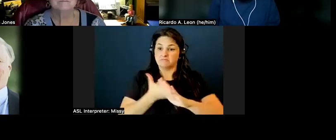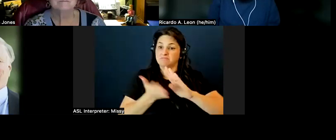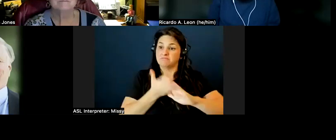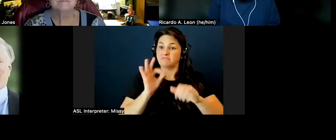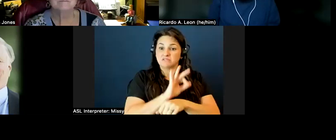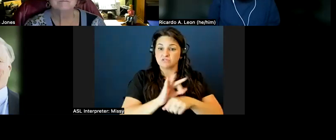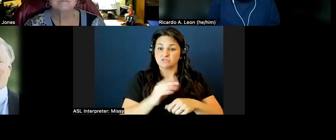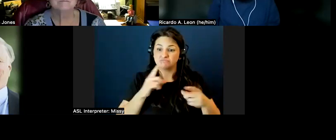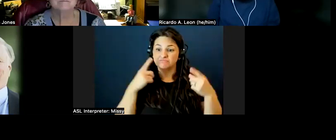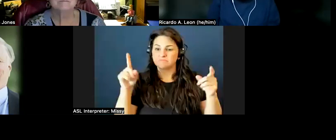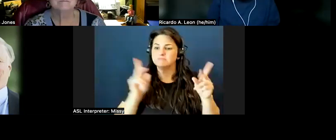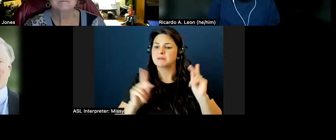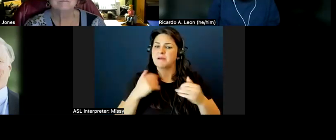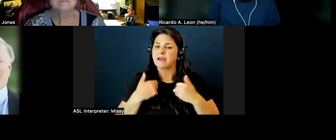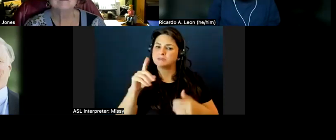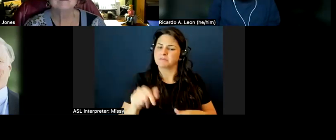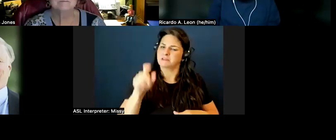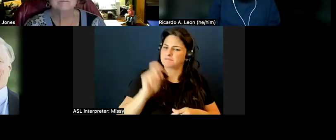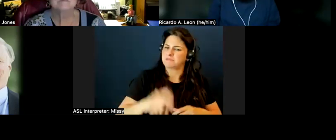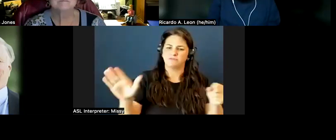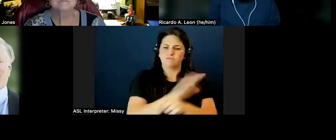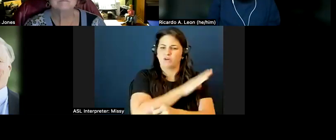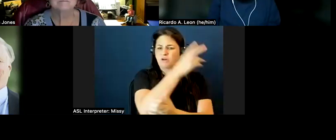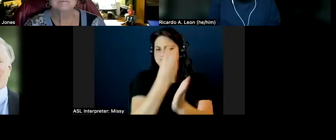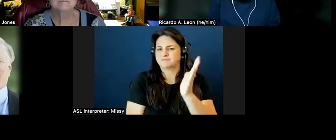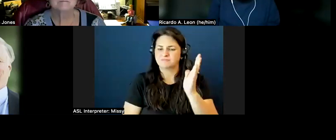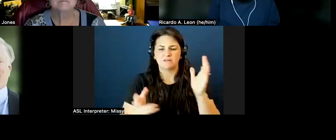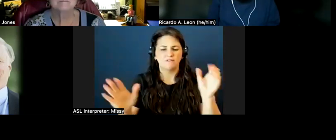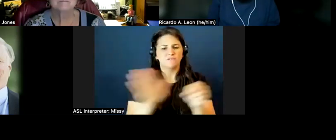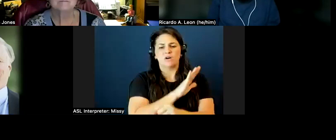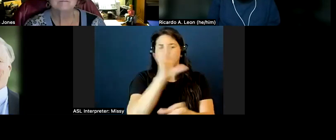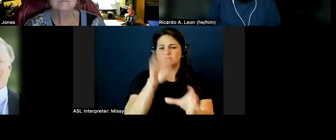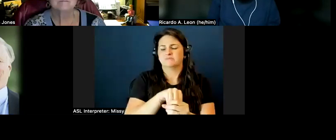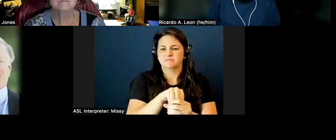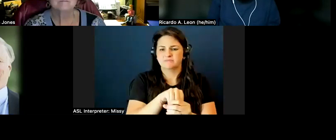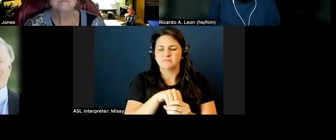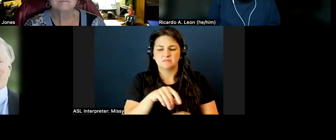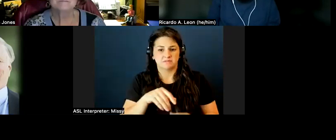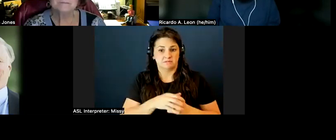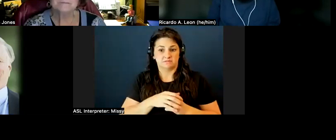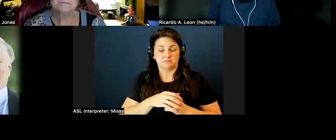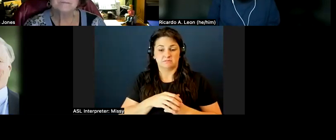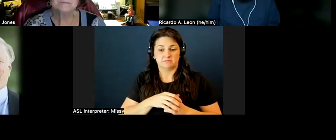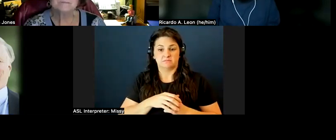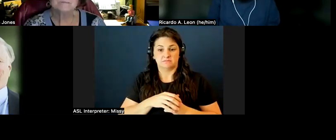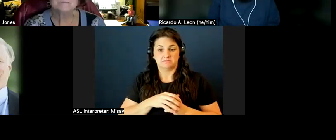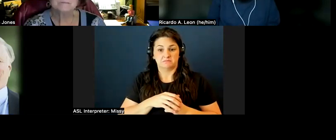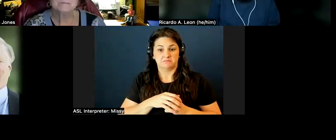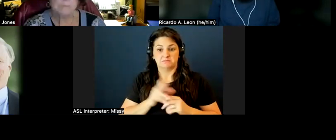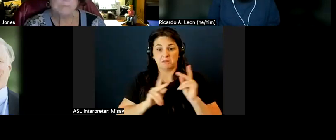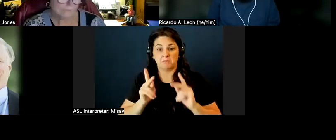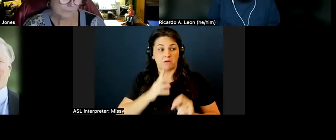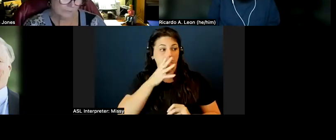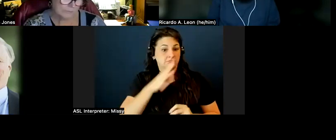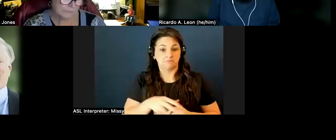with disabilities have to be fully engaged and full participants. And those who do not acknowledge that